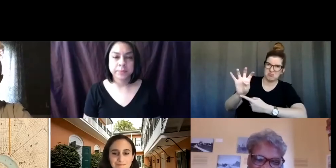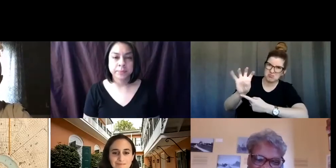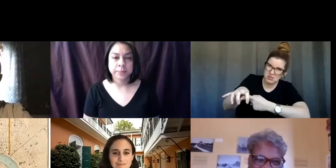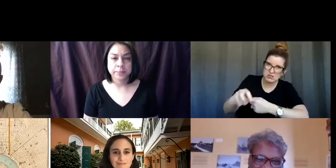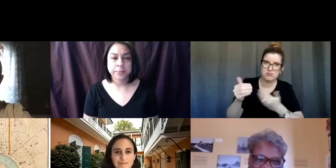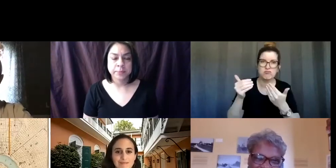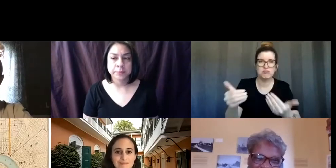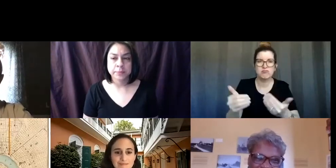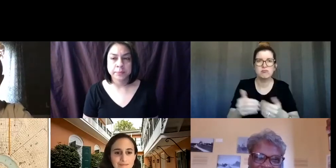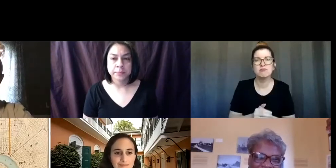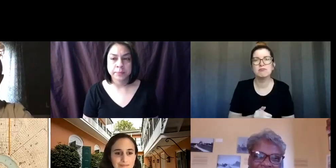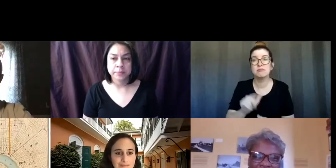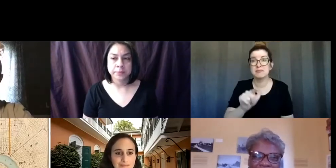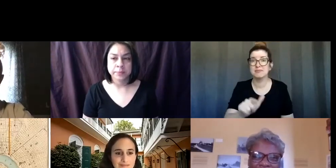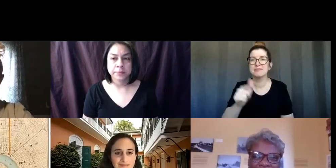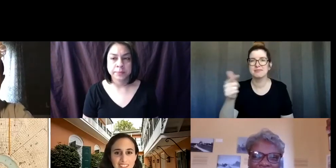Thank you.